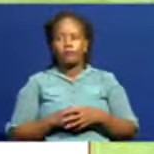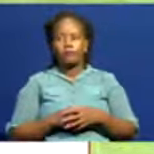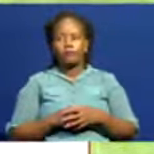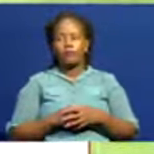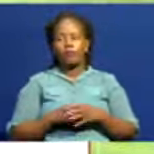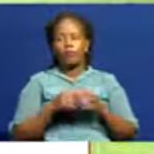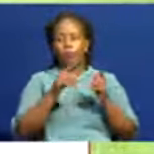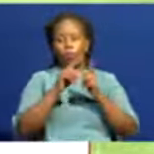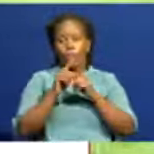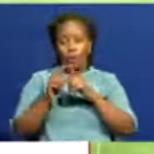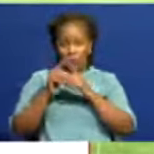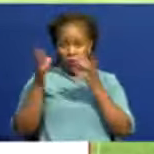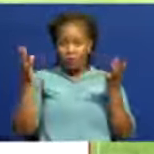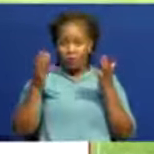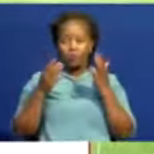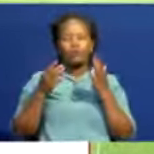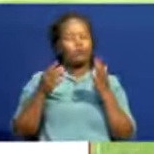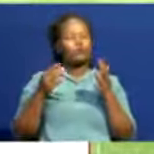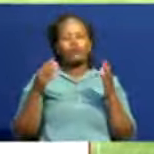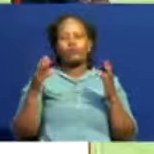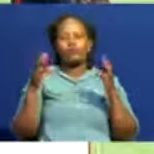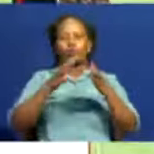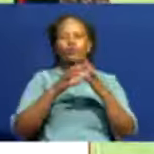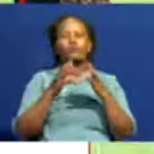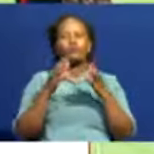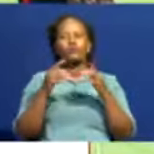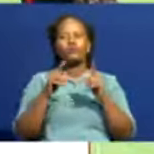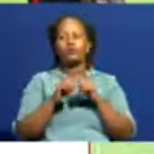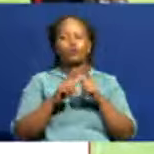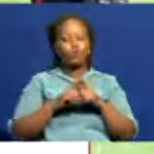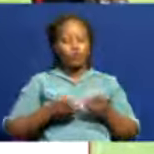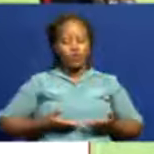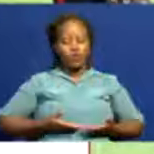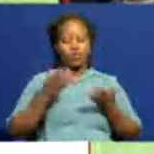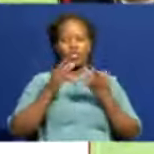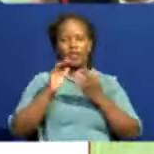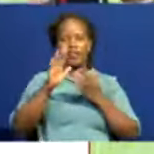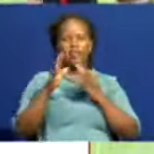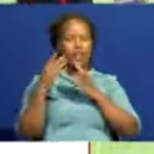It is here that the war veterans opened up on their stand.